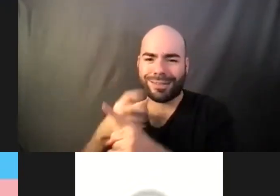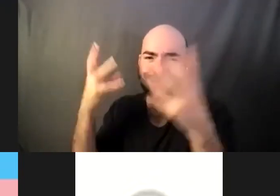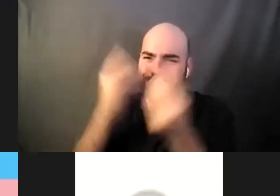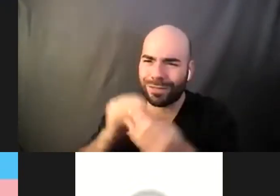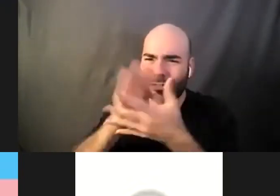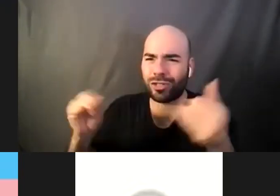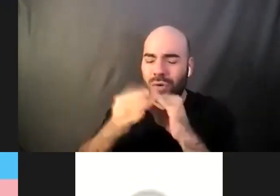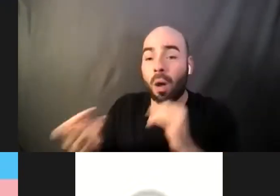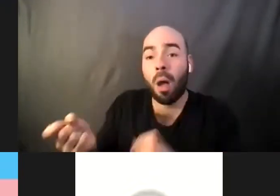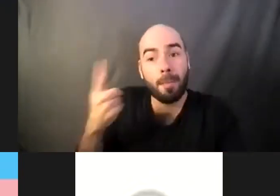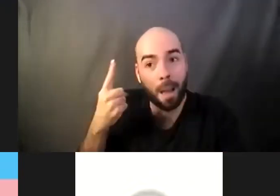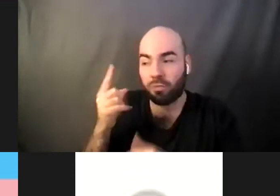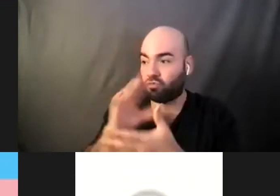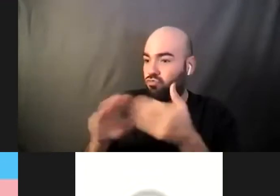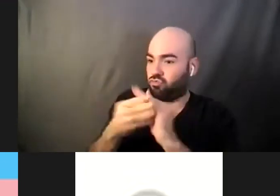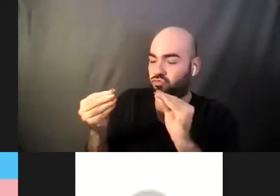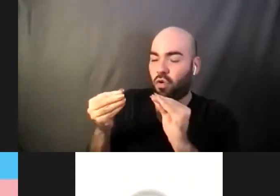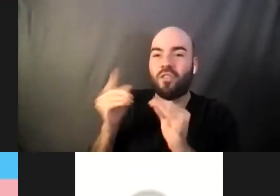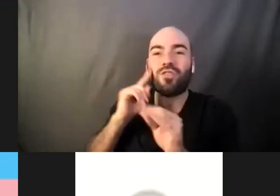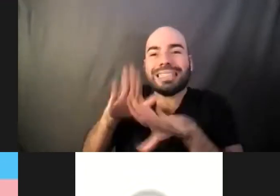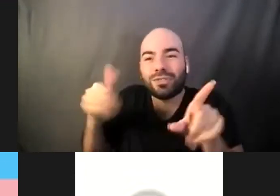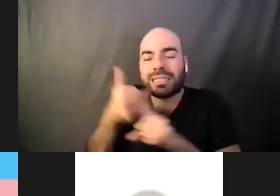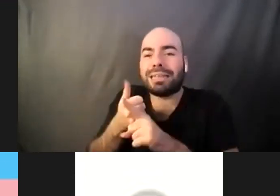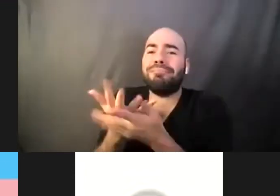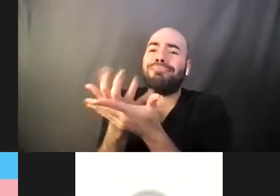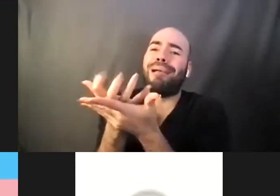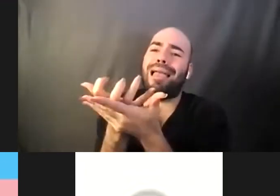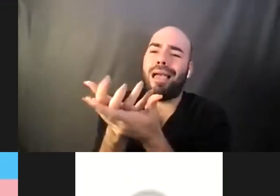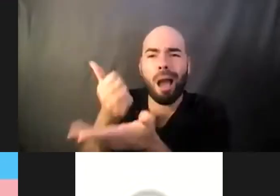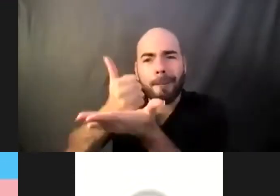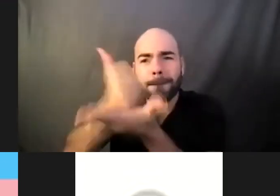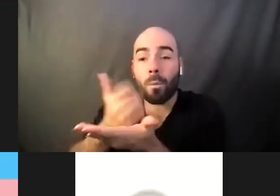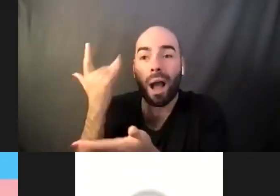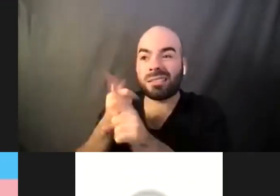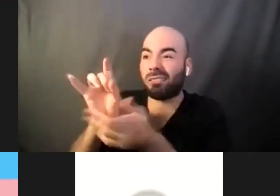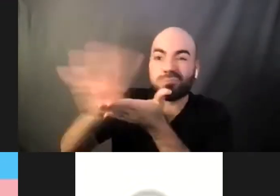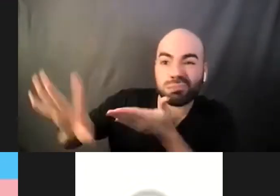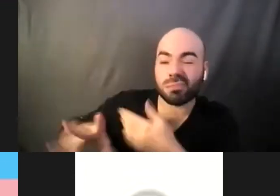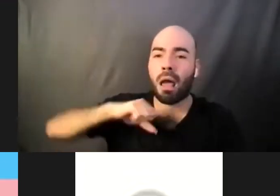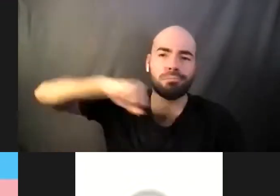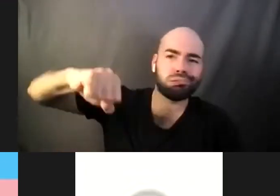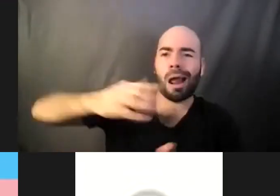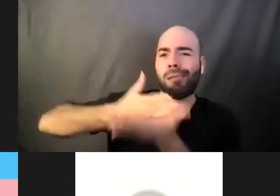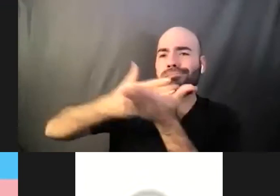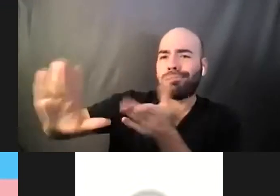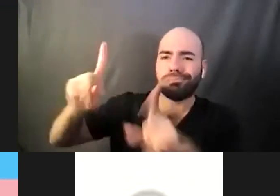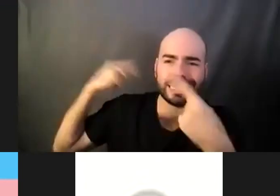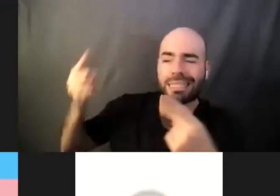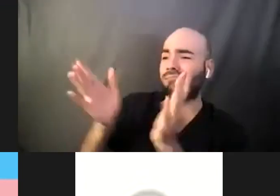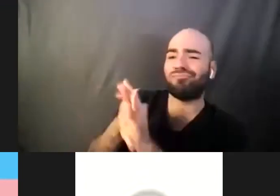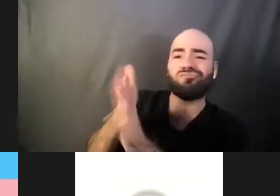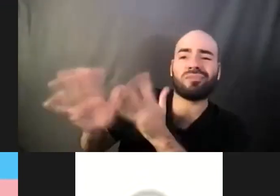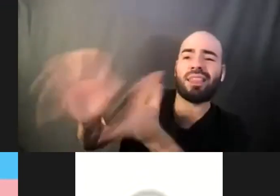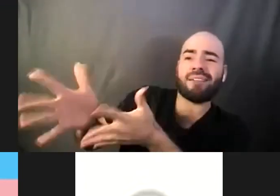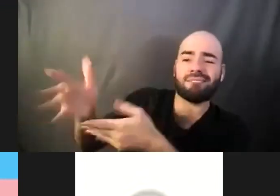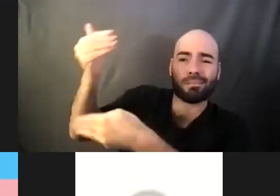kids who are begging for help because they've been kicked out, they've been pushed out, they've been abandoned. And often when